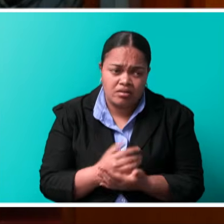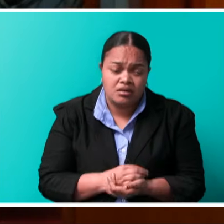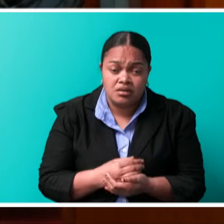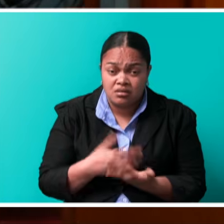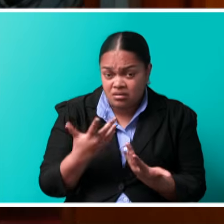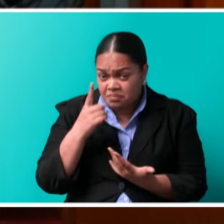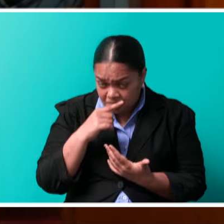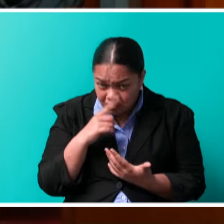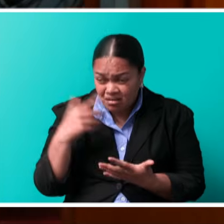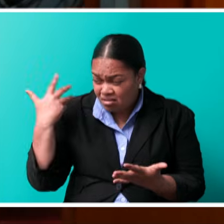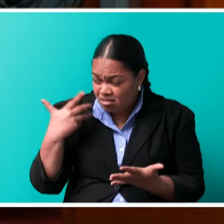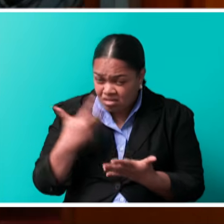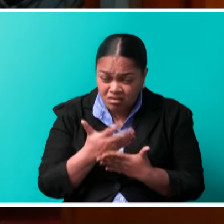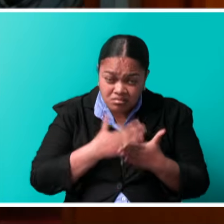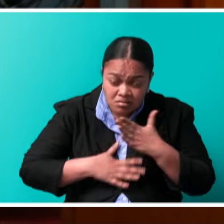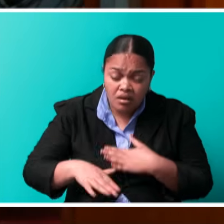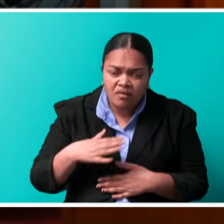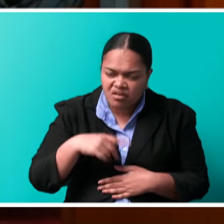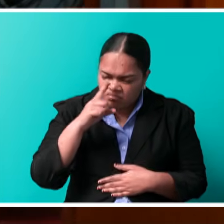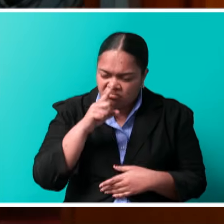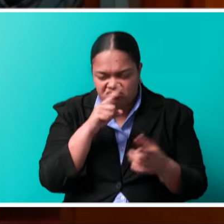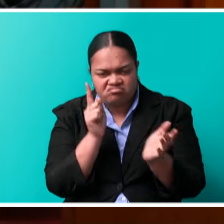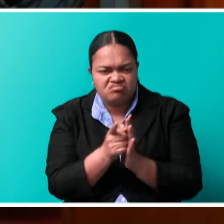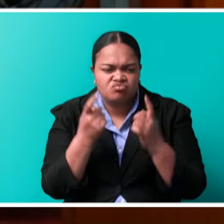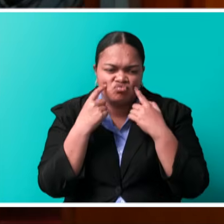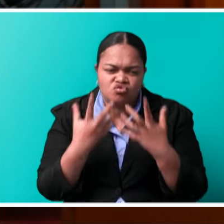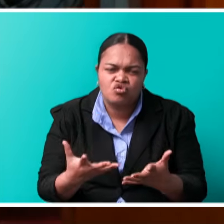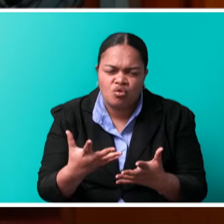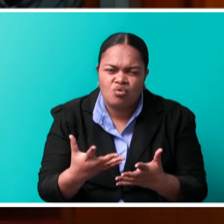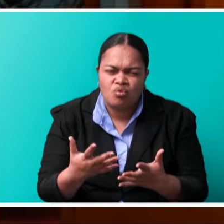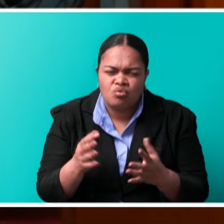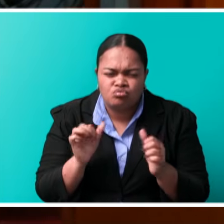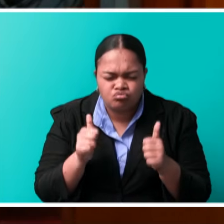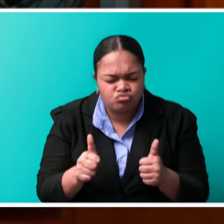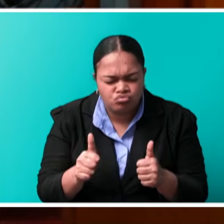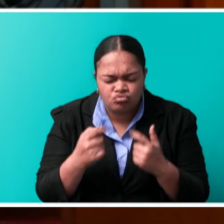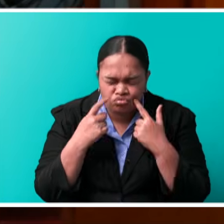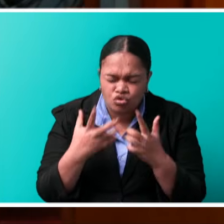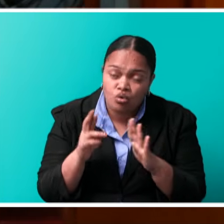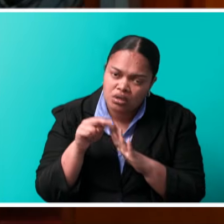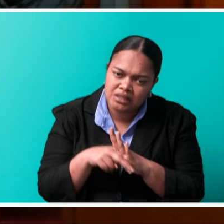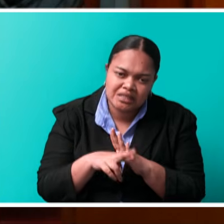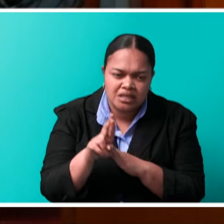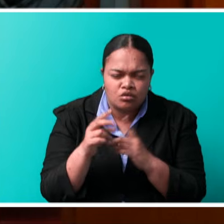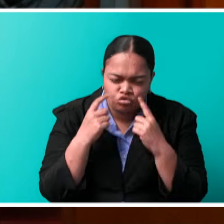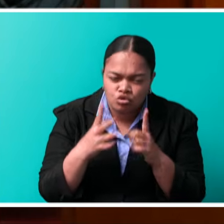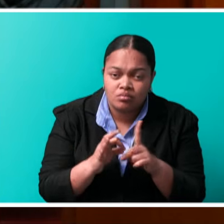people have shown resilience. But we must also